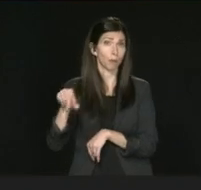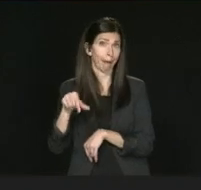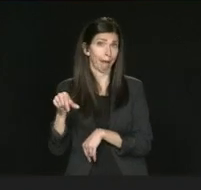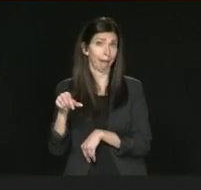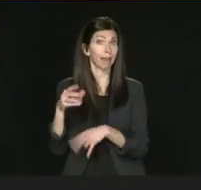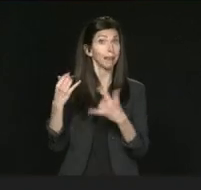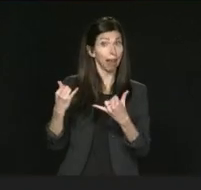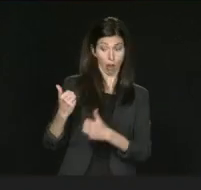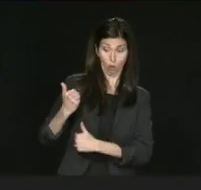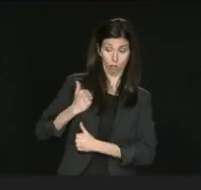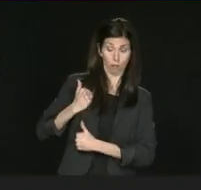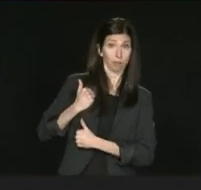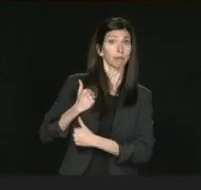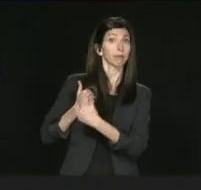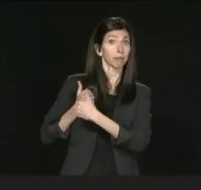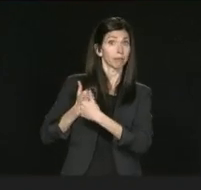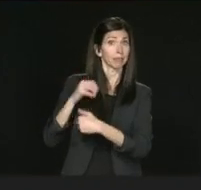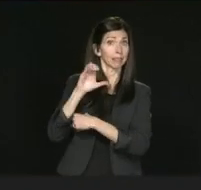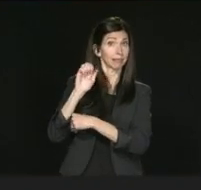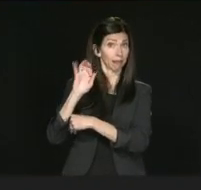have